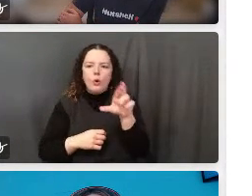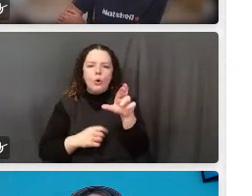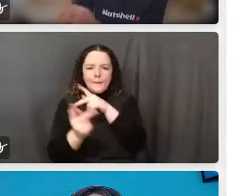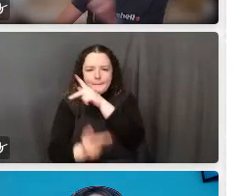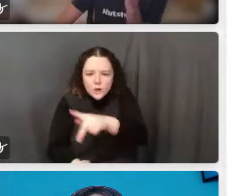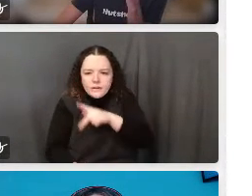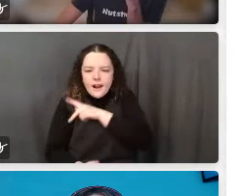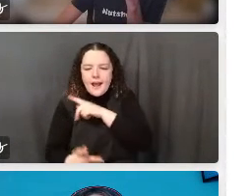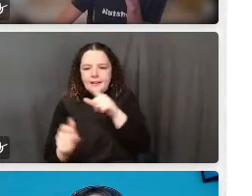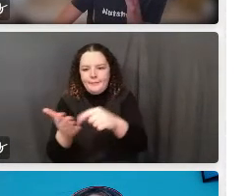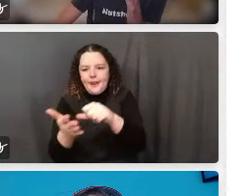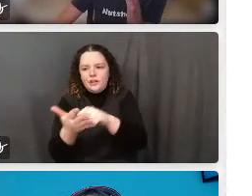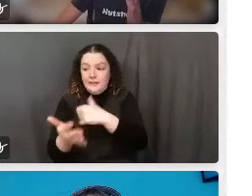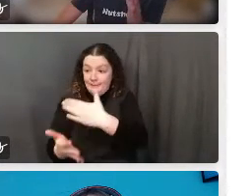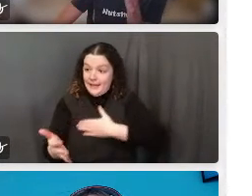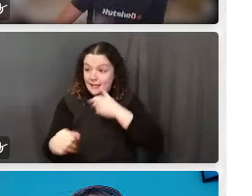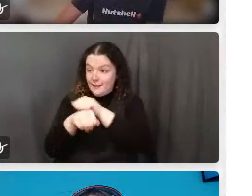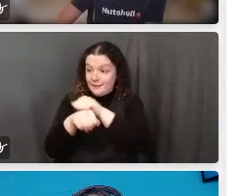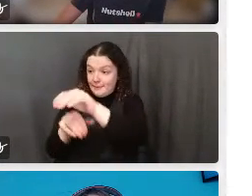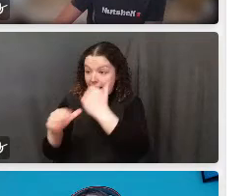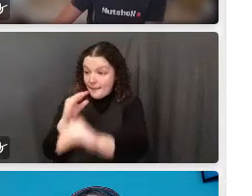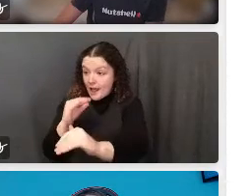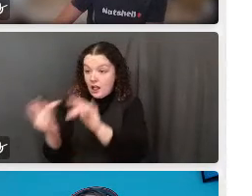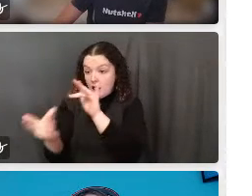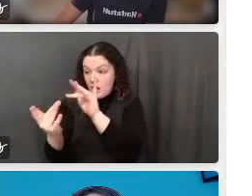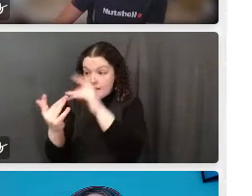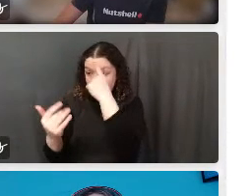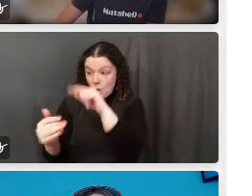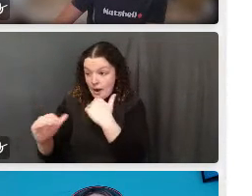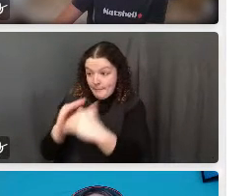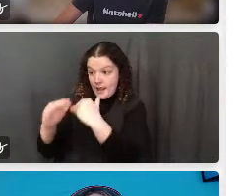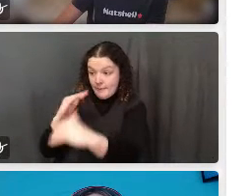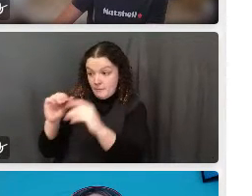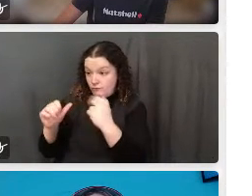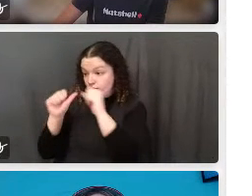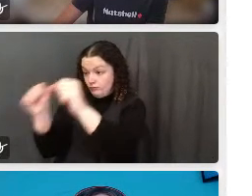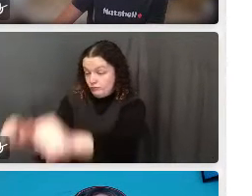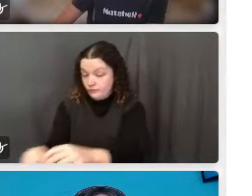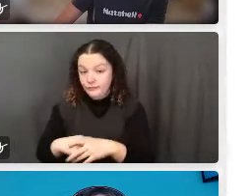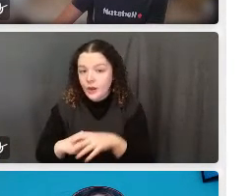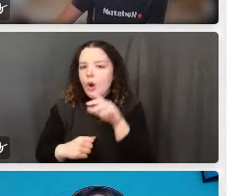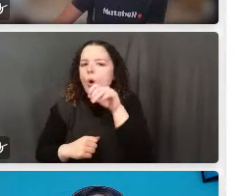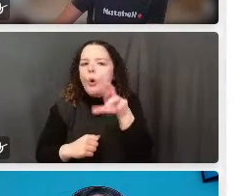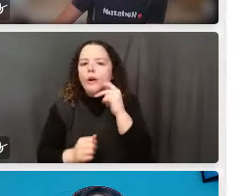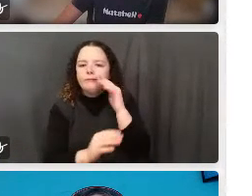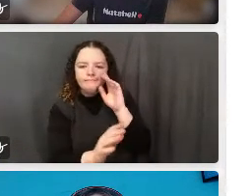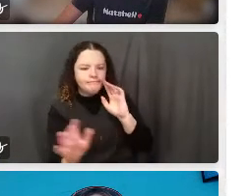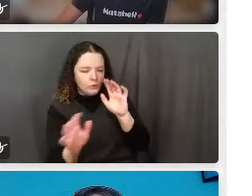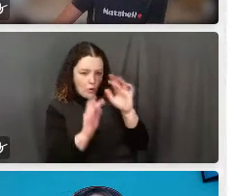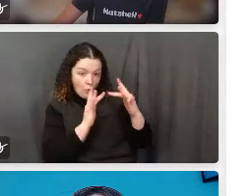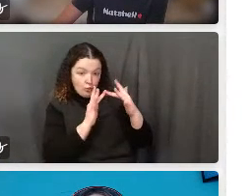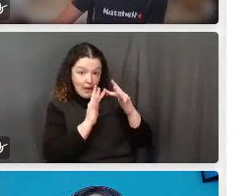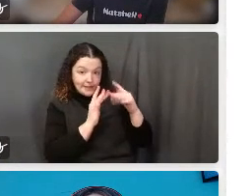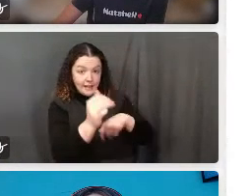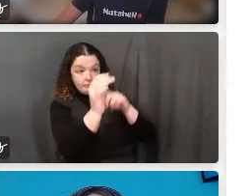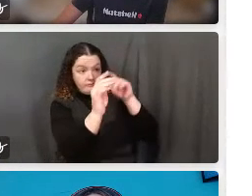to submit their email address and contact info to opt in. Or you can add sign up forms directly to your website that ask the users to sign